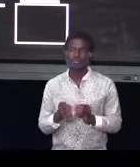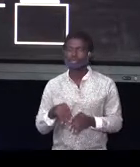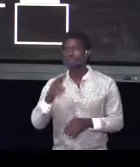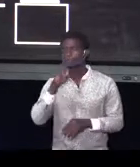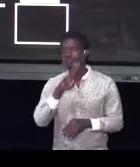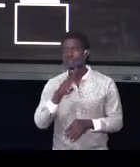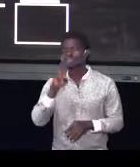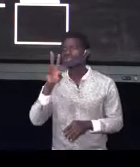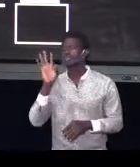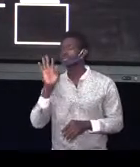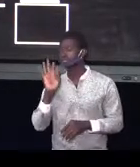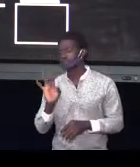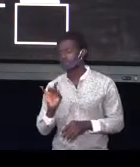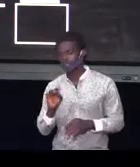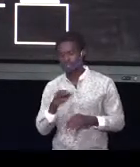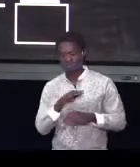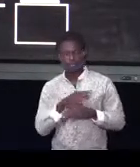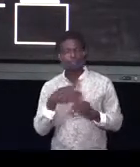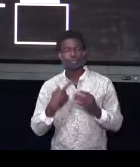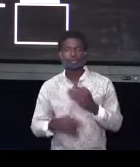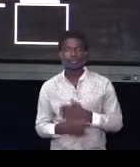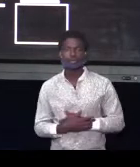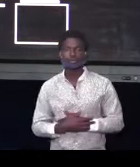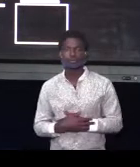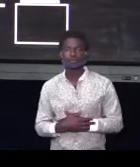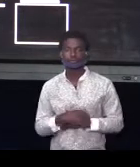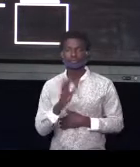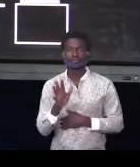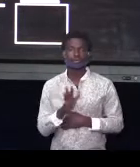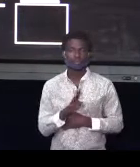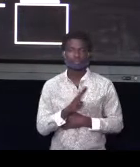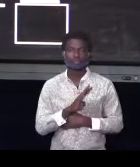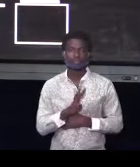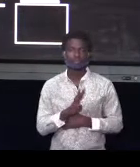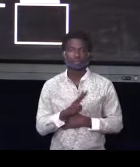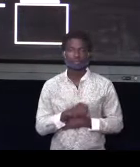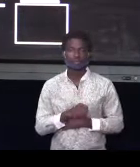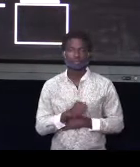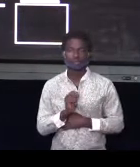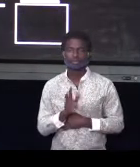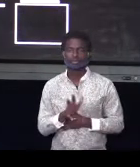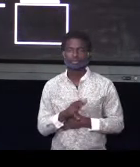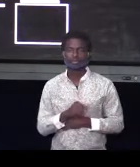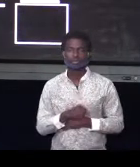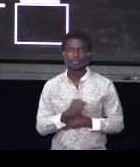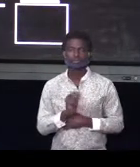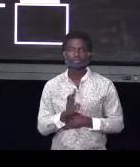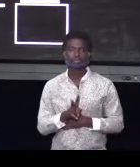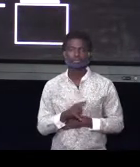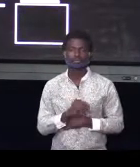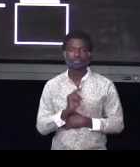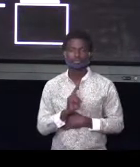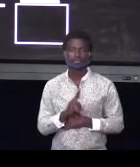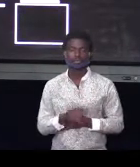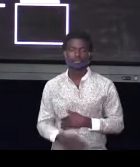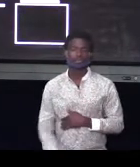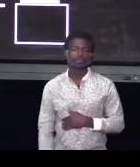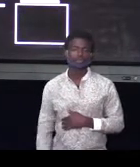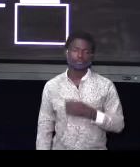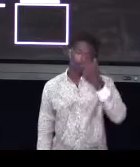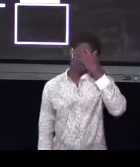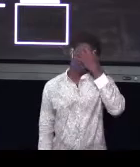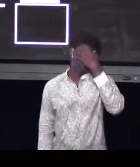10, 9, 8, 7, 6, 5, 4, 3,